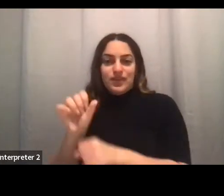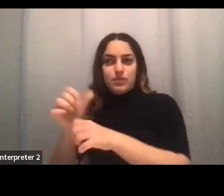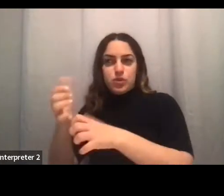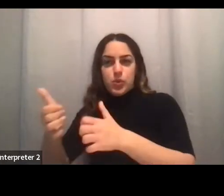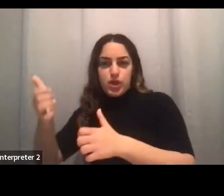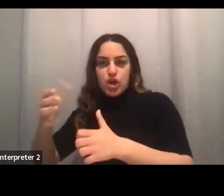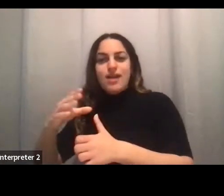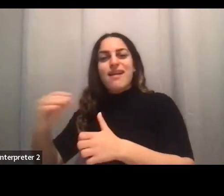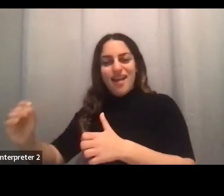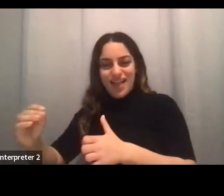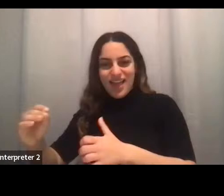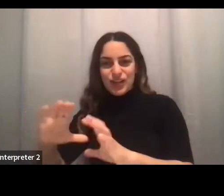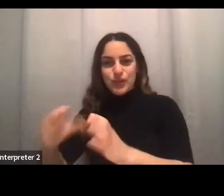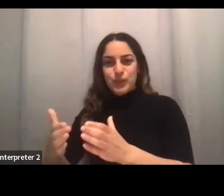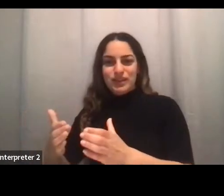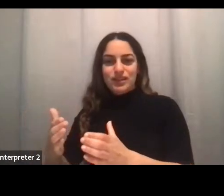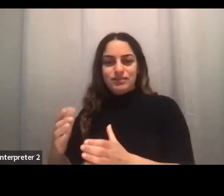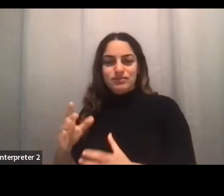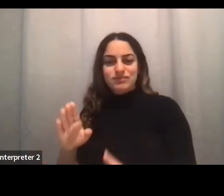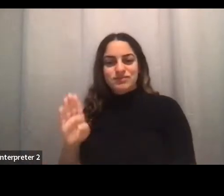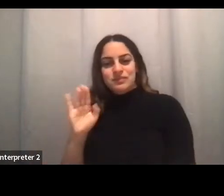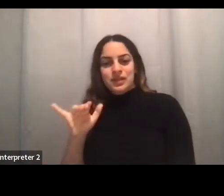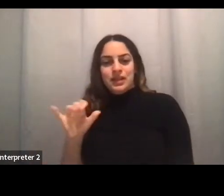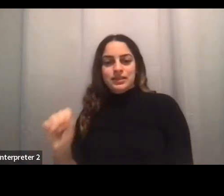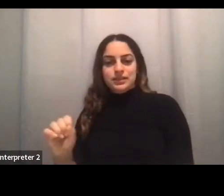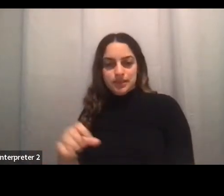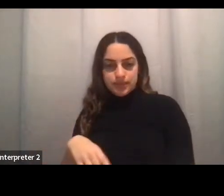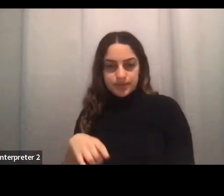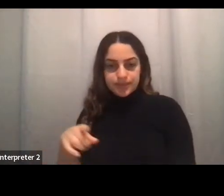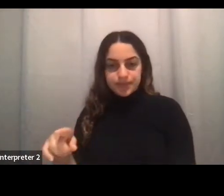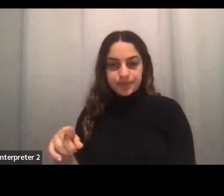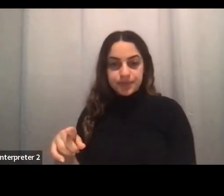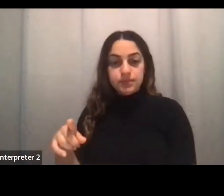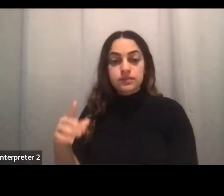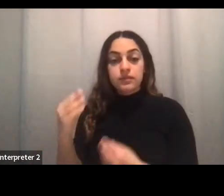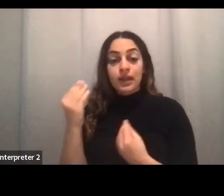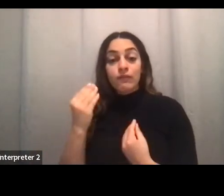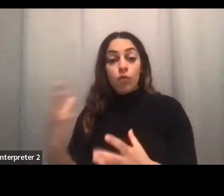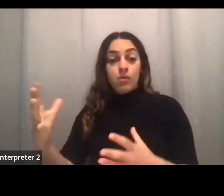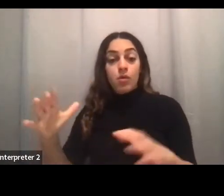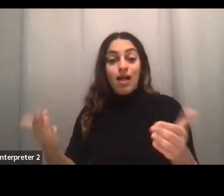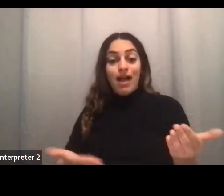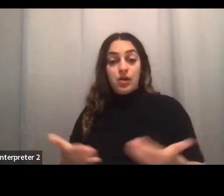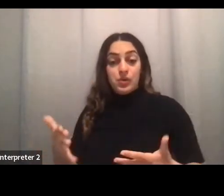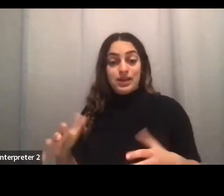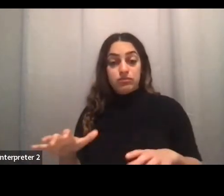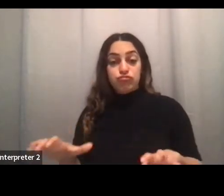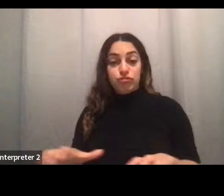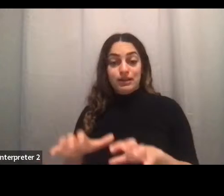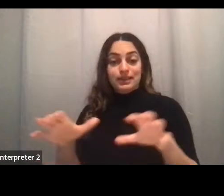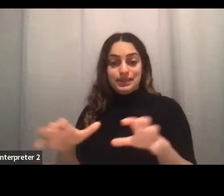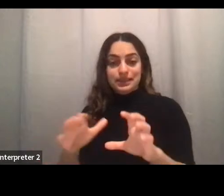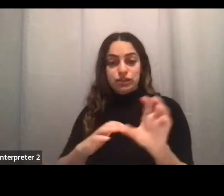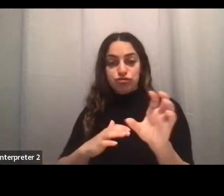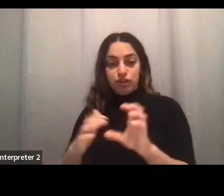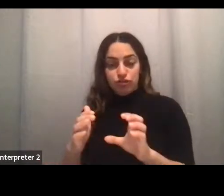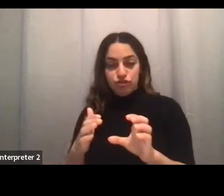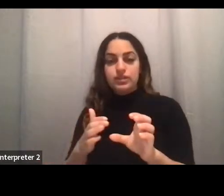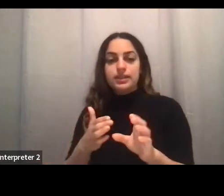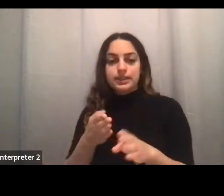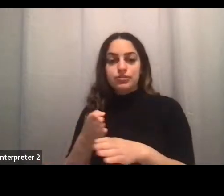hiring practices by construction contractors like those in many other industries historically privileged access to jobs and